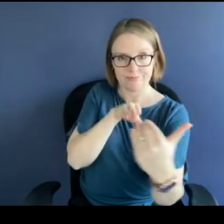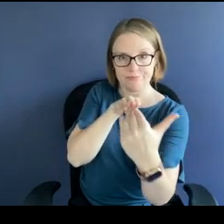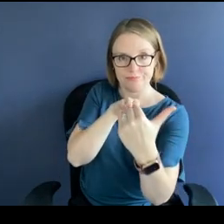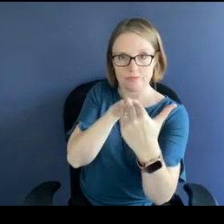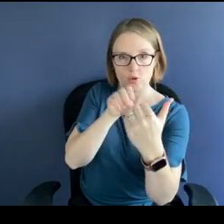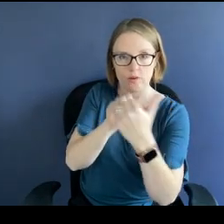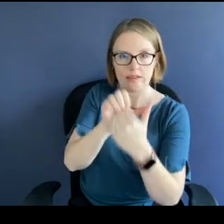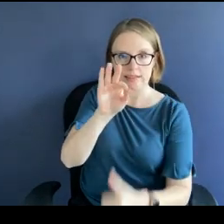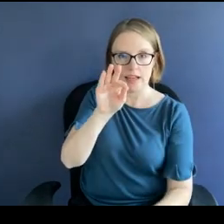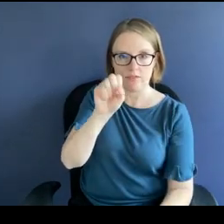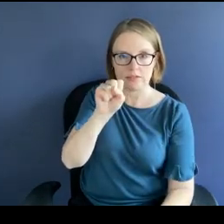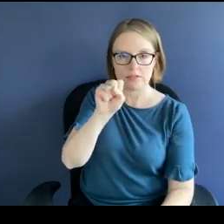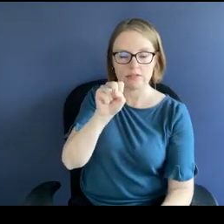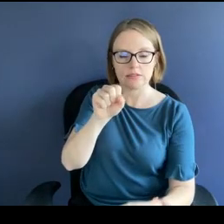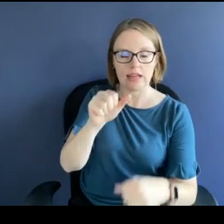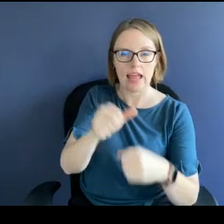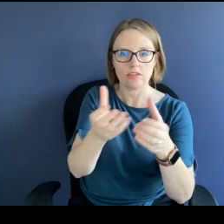line of the bowl.